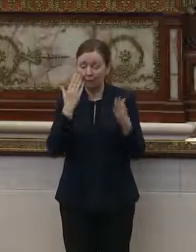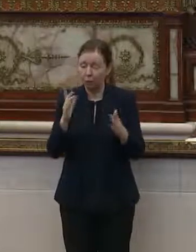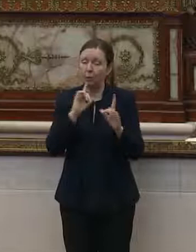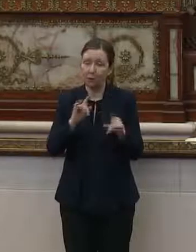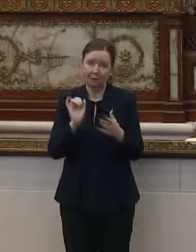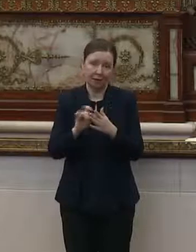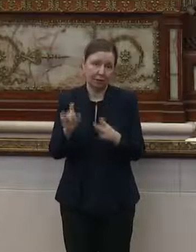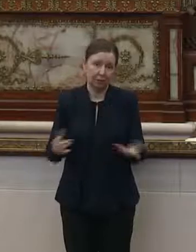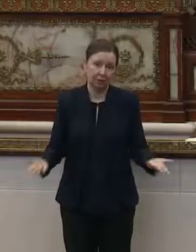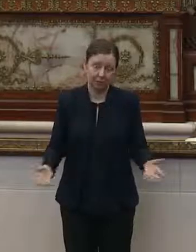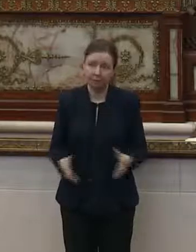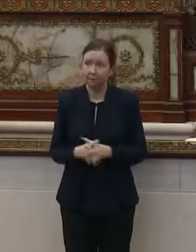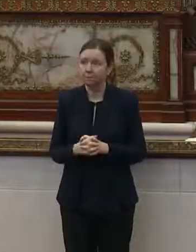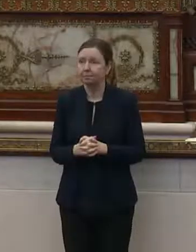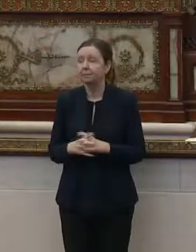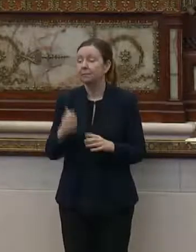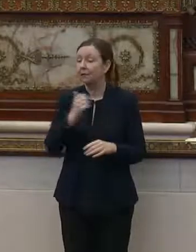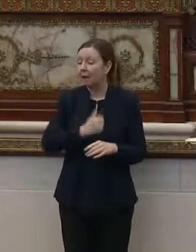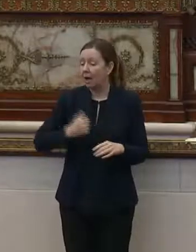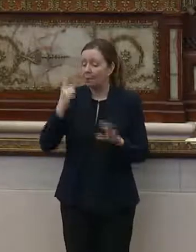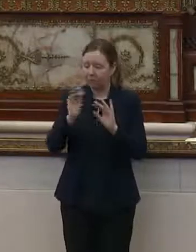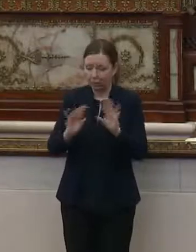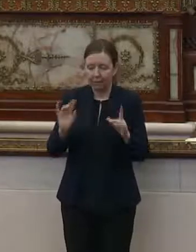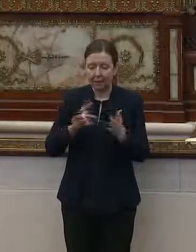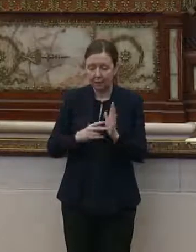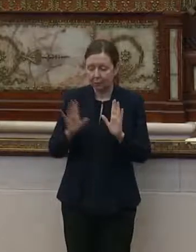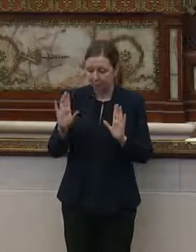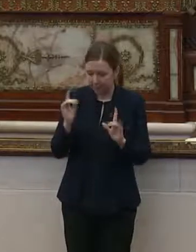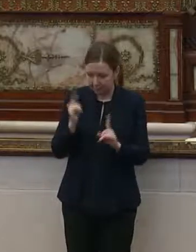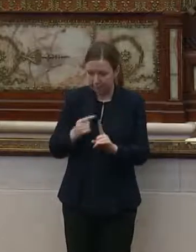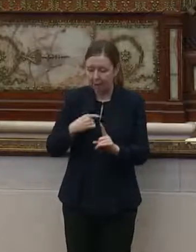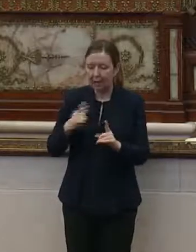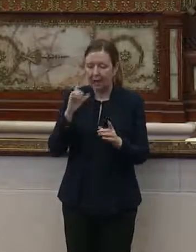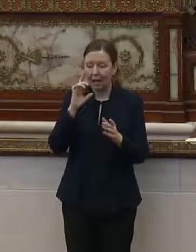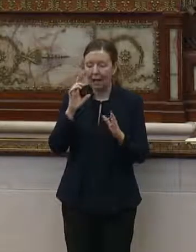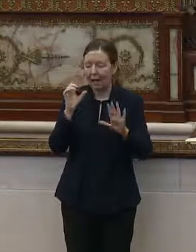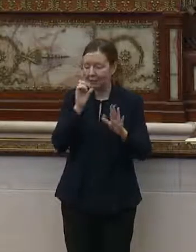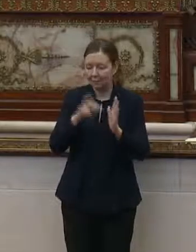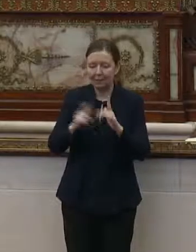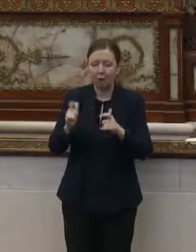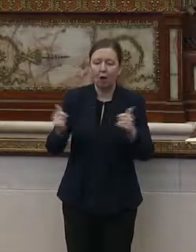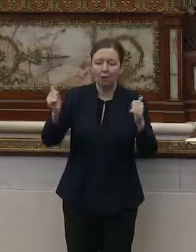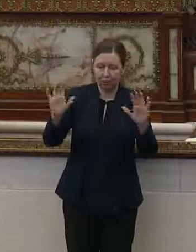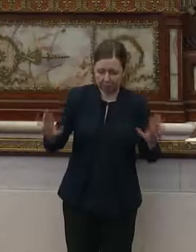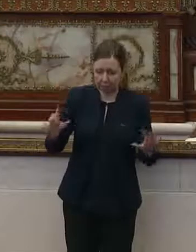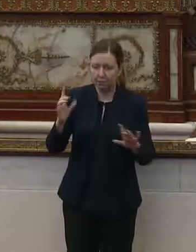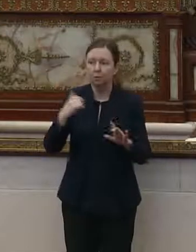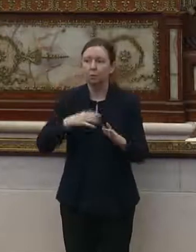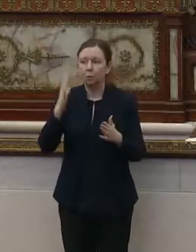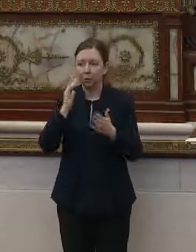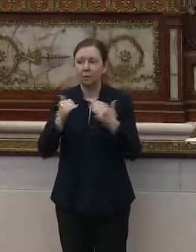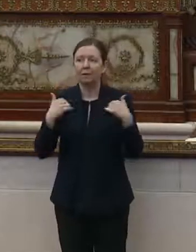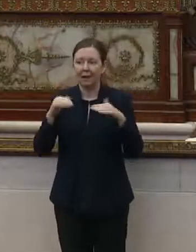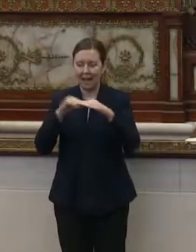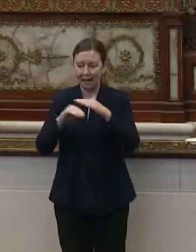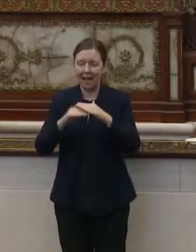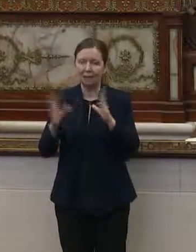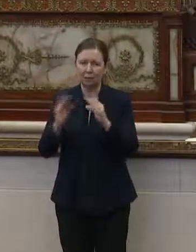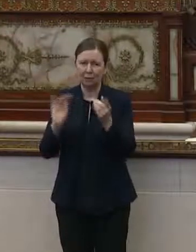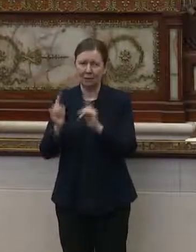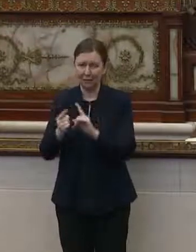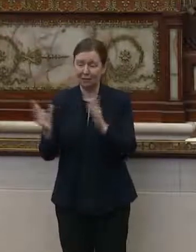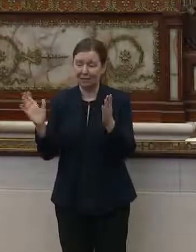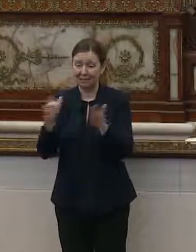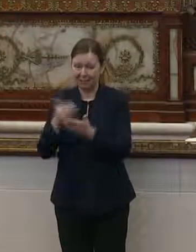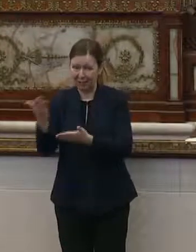all that question. And I apologize for clarity purpose. I didn't mean the largest operation. I mean, we know that they had access to the convention center. So we're talking